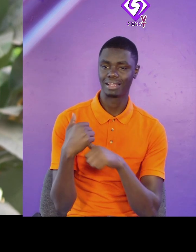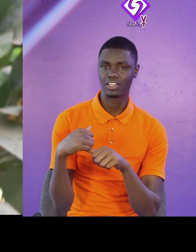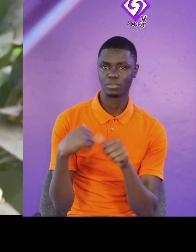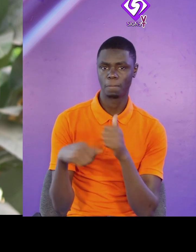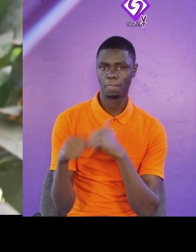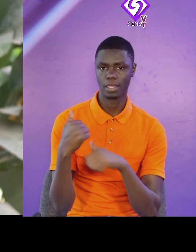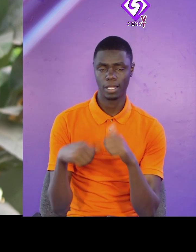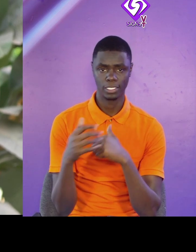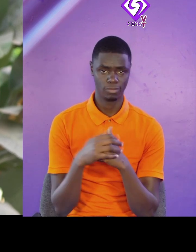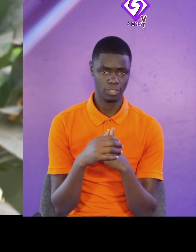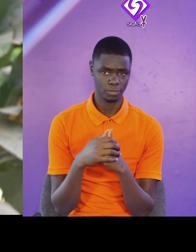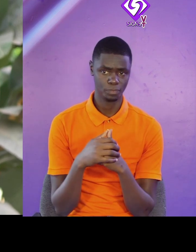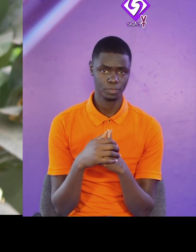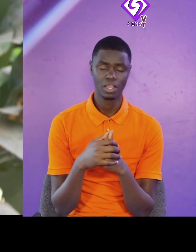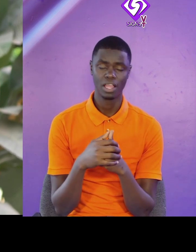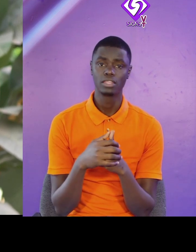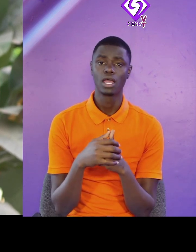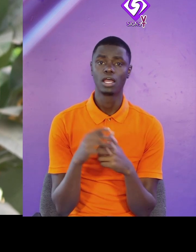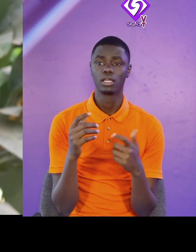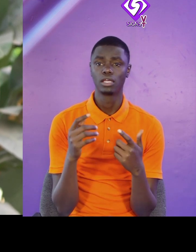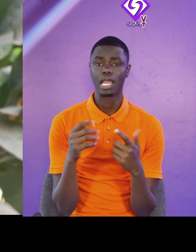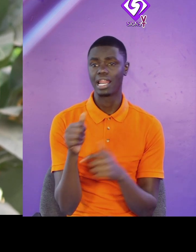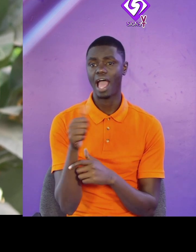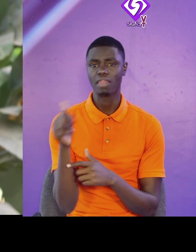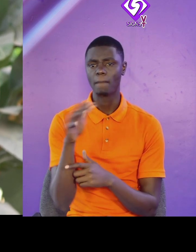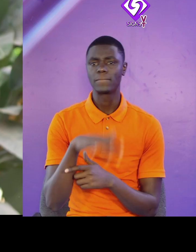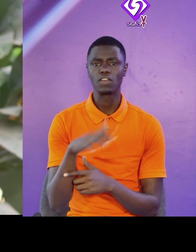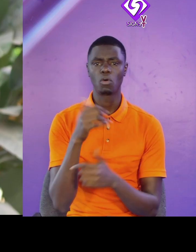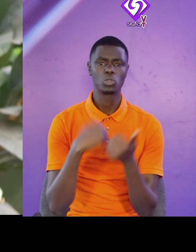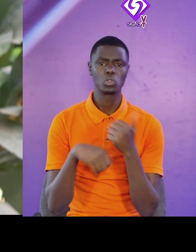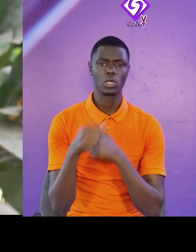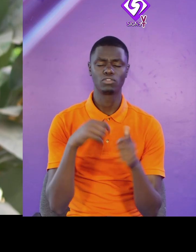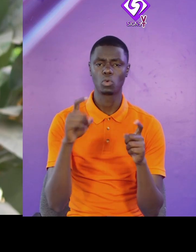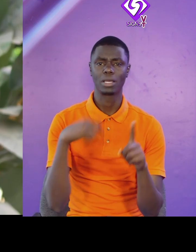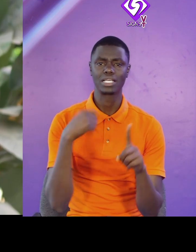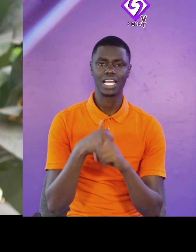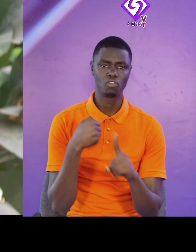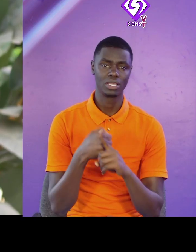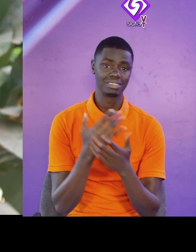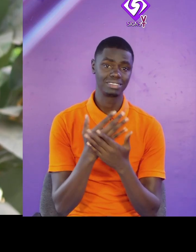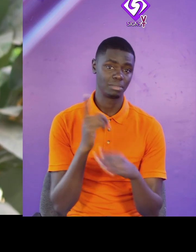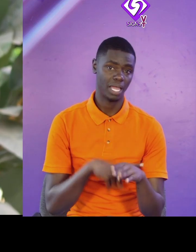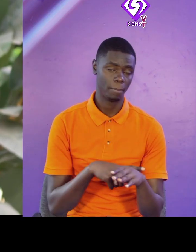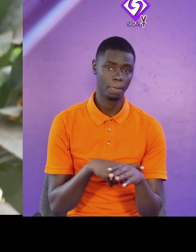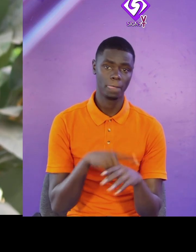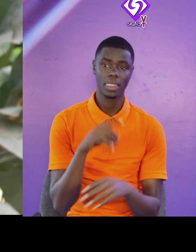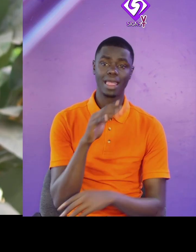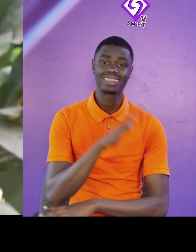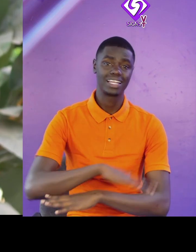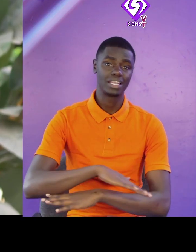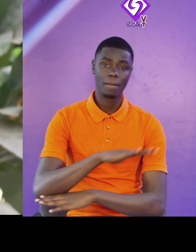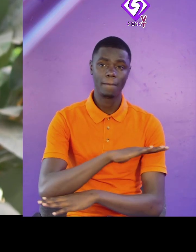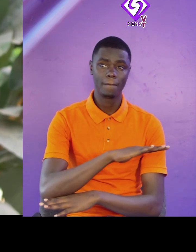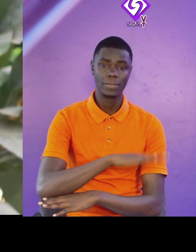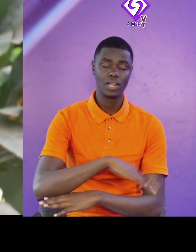support systems to access. So we mustn't forget that, sometimes you have to put that phone down and actually think,